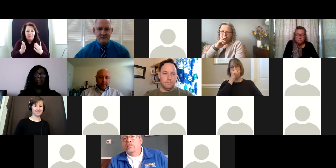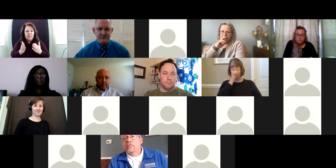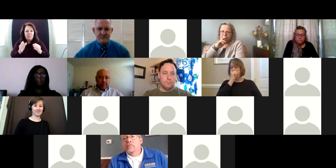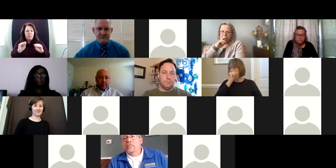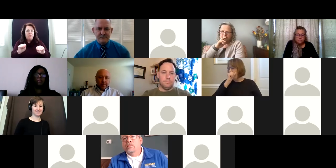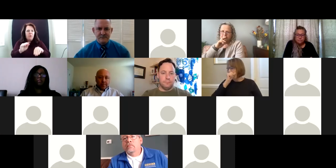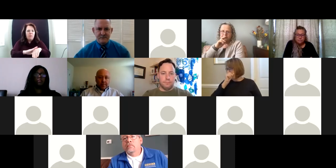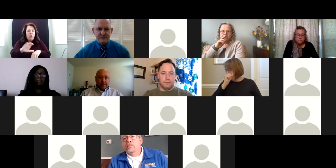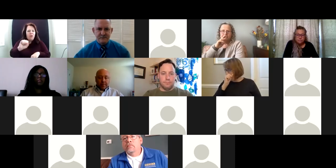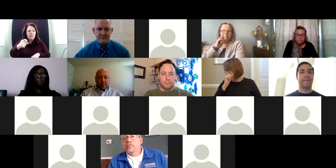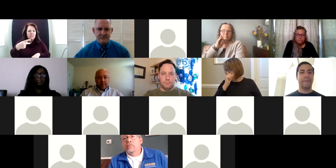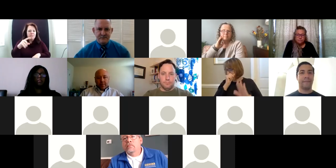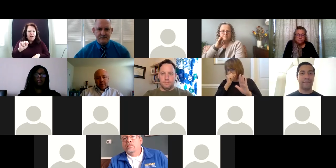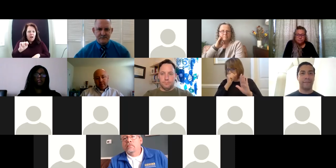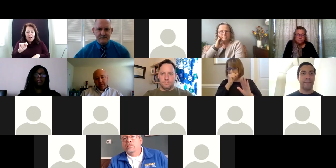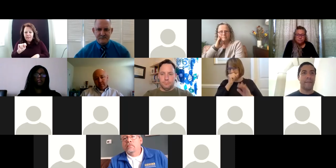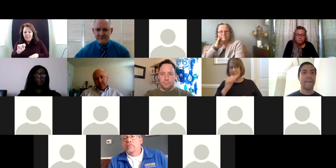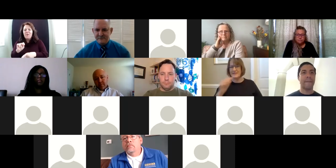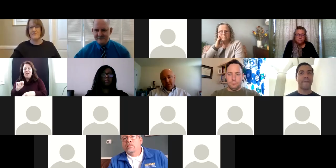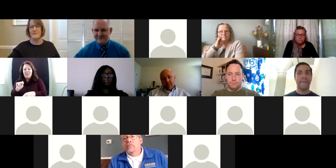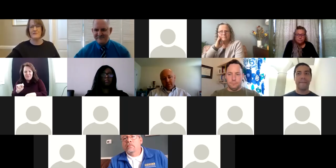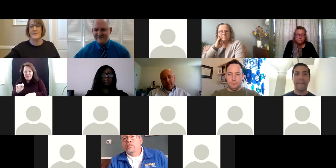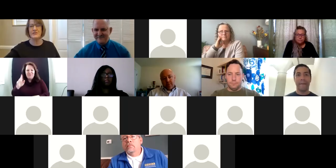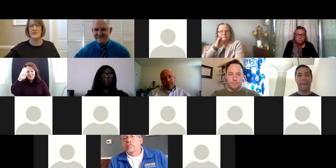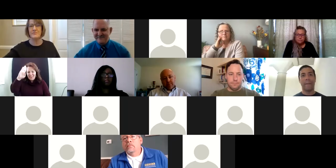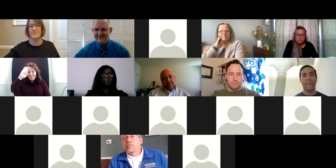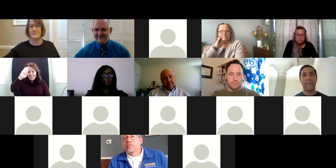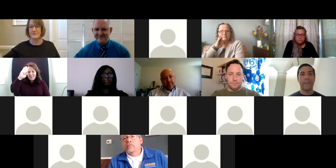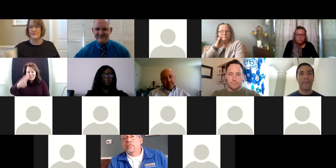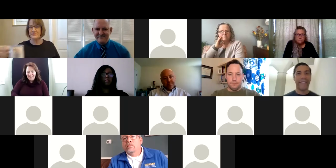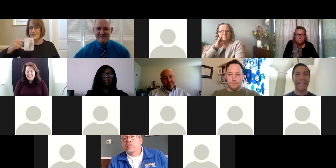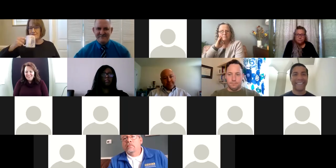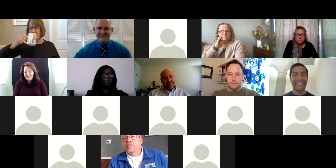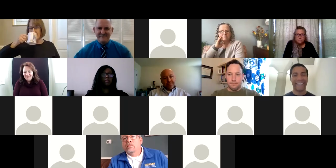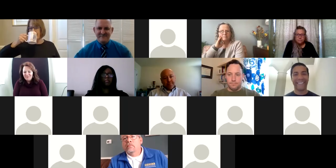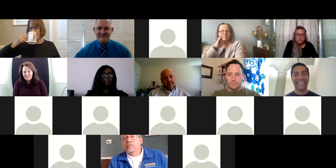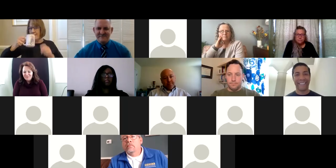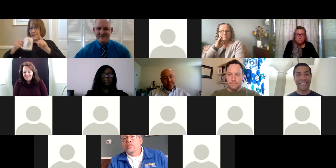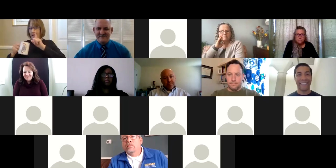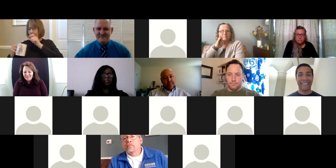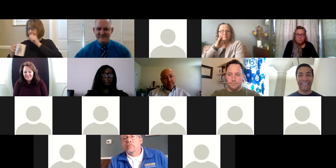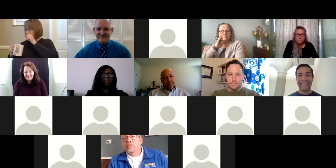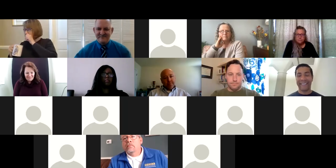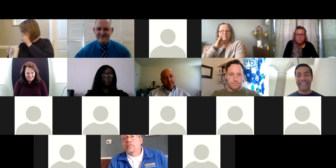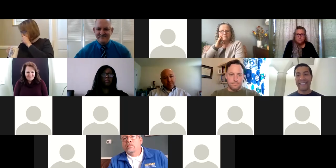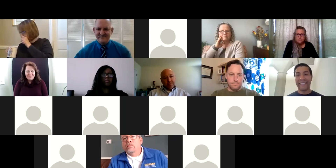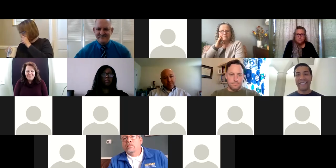excuse me. to the staff information. Sorry.